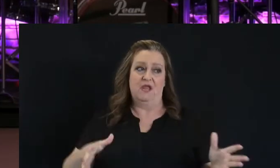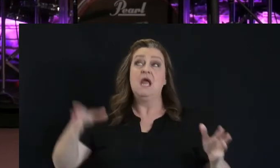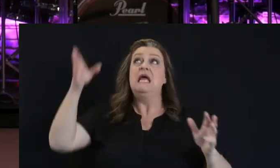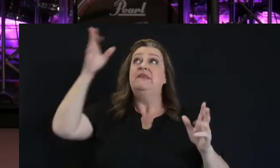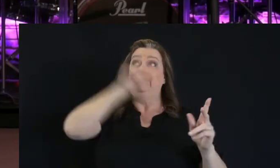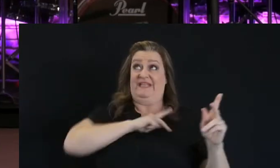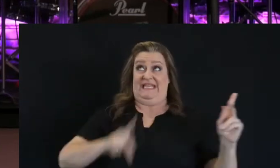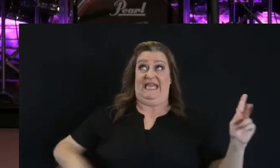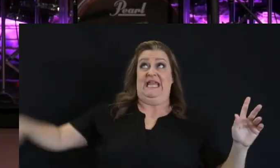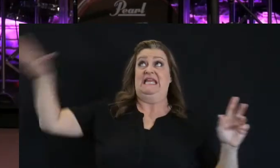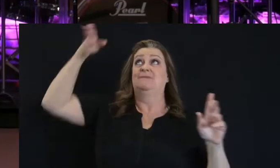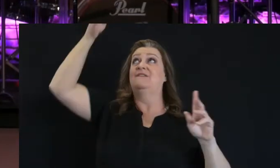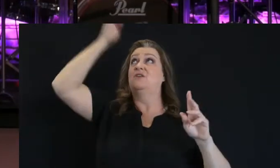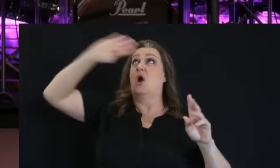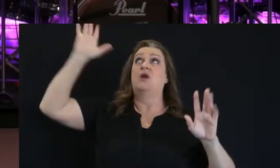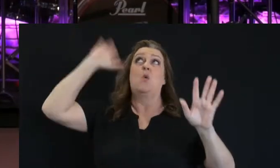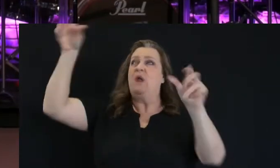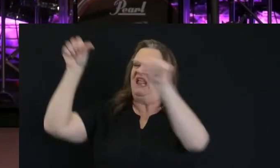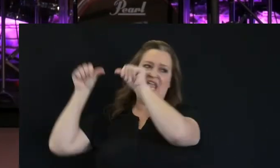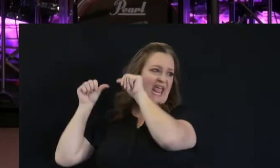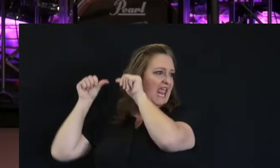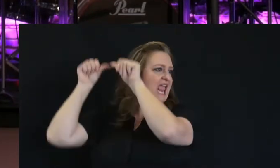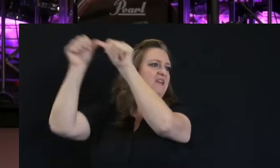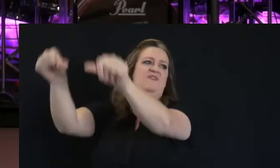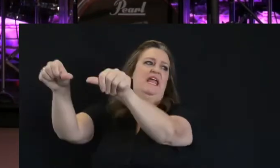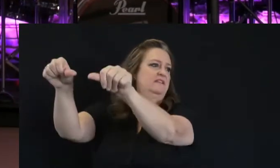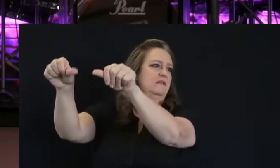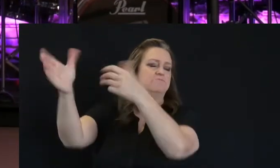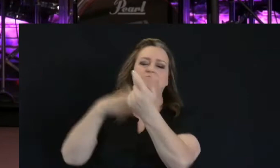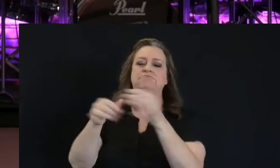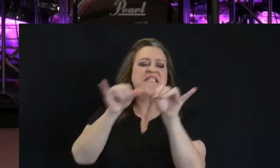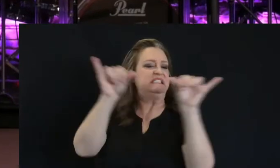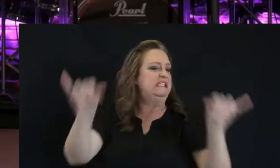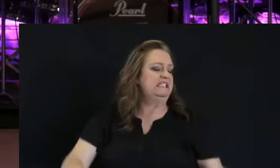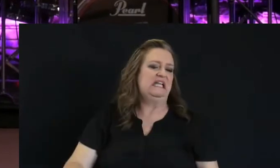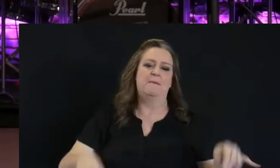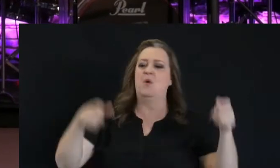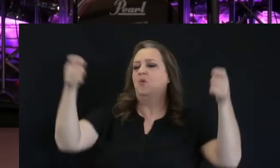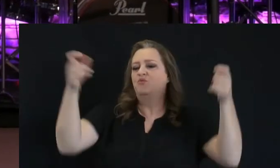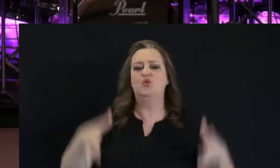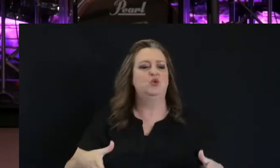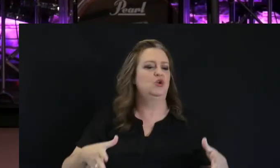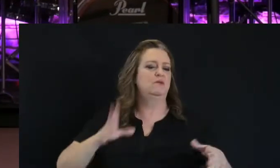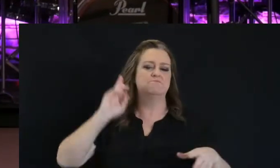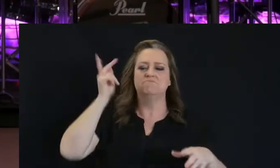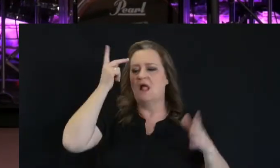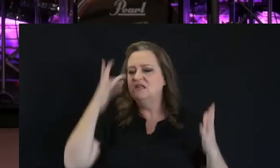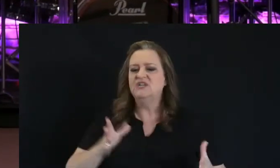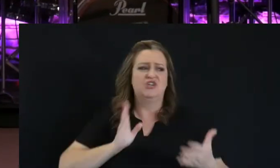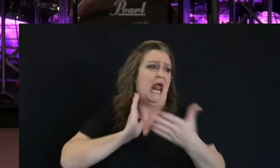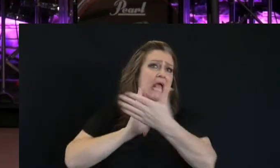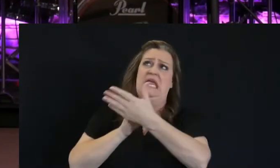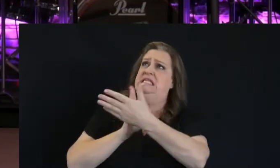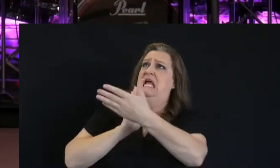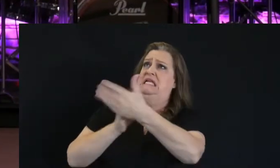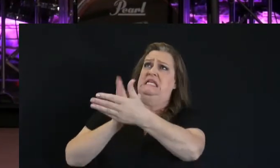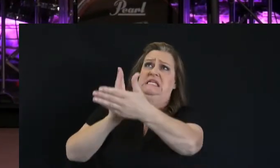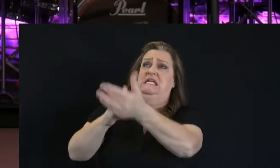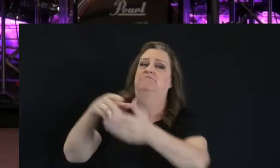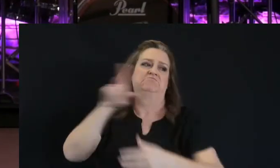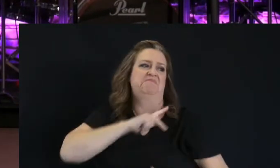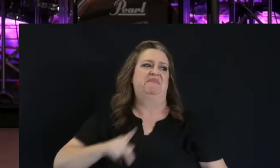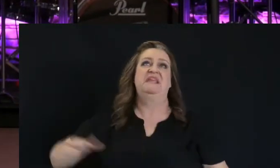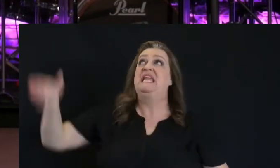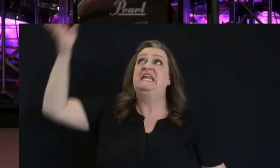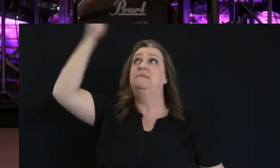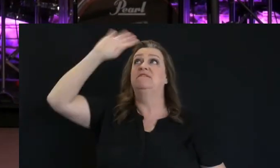doesn't matter what system you put it under, what system is against it, what rulers are against it, what politicians are against it. The kingdom of God is going to